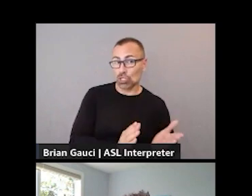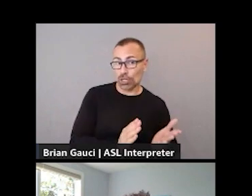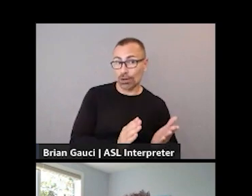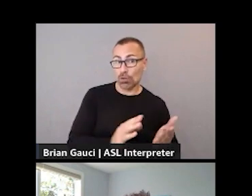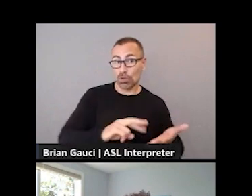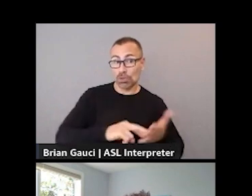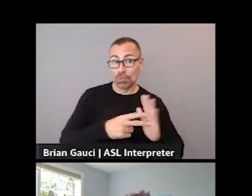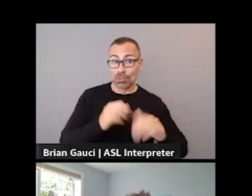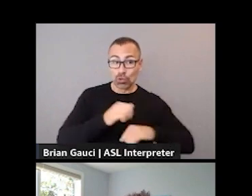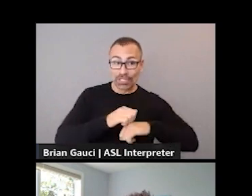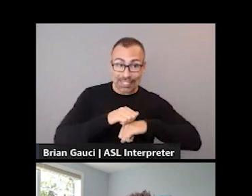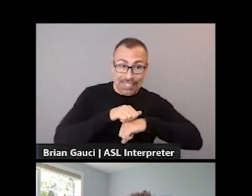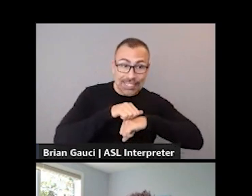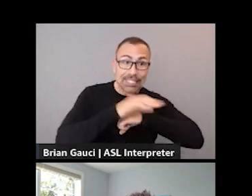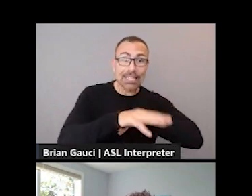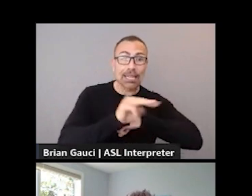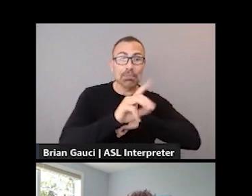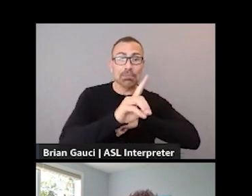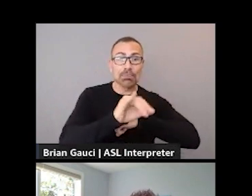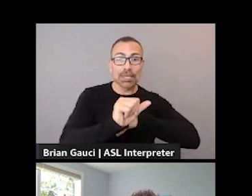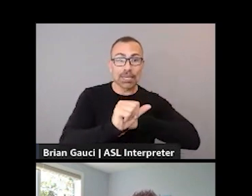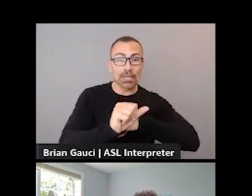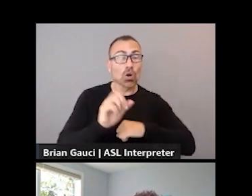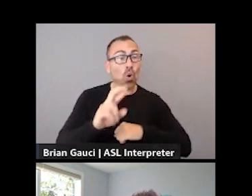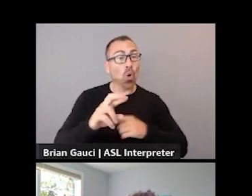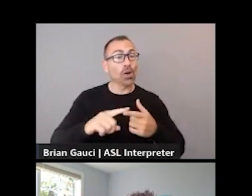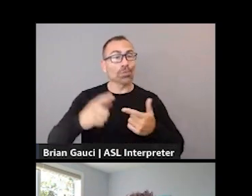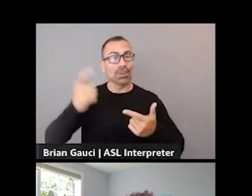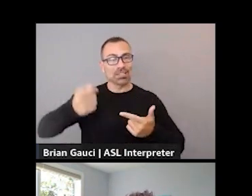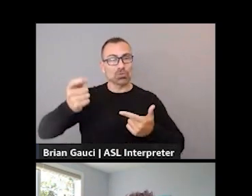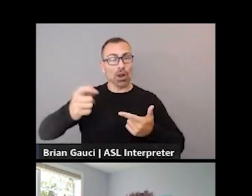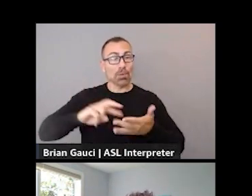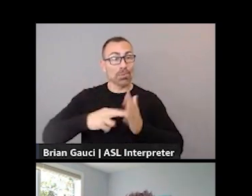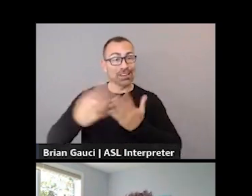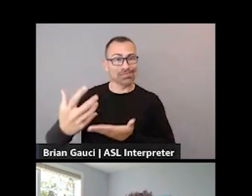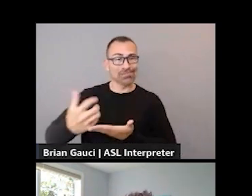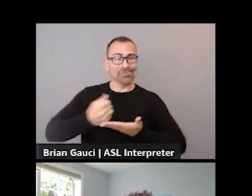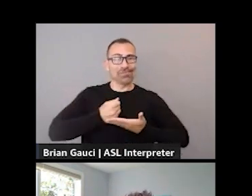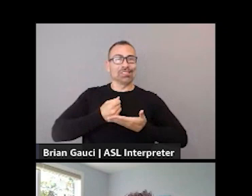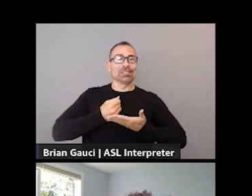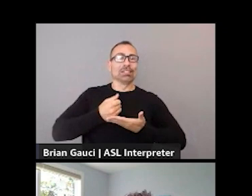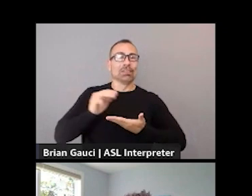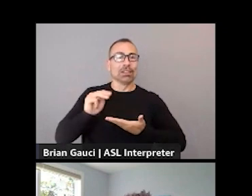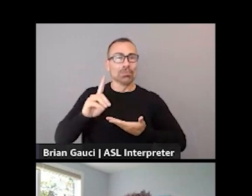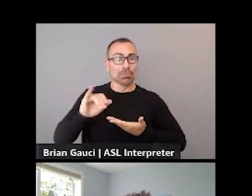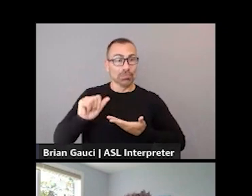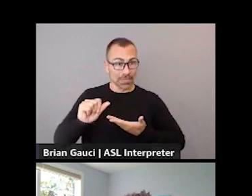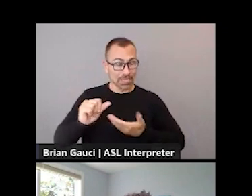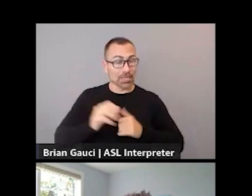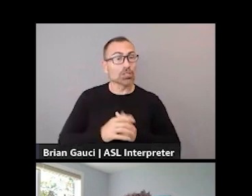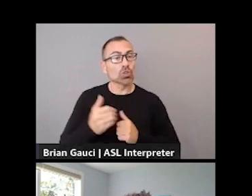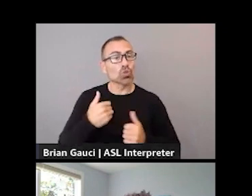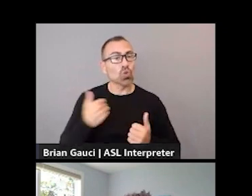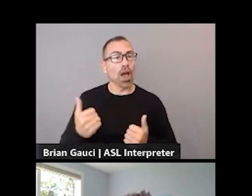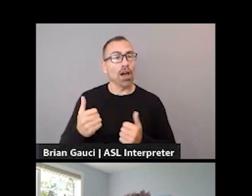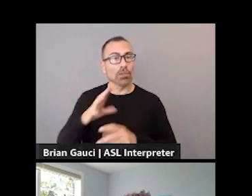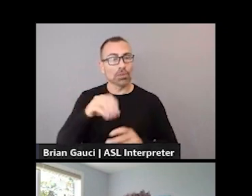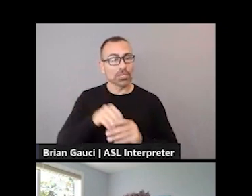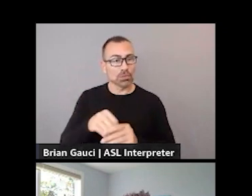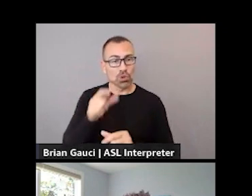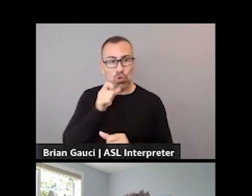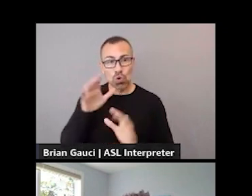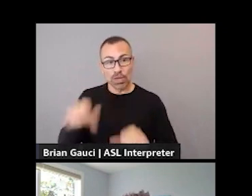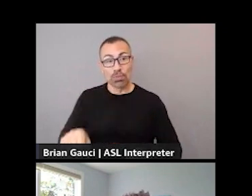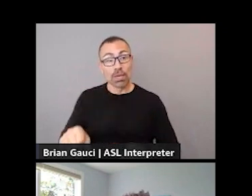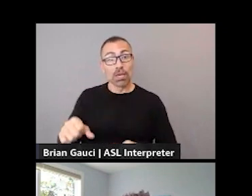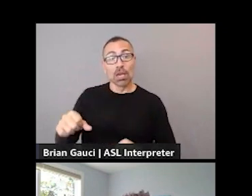media. You can be a subscriber, which means you're receiving media. So you actually have your participant, who's either a host or a viewer. They can actually be